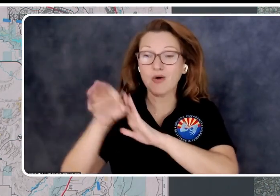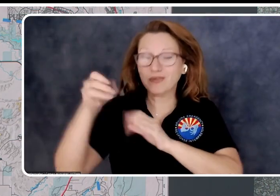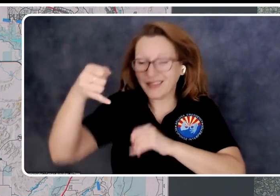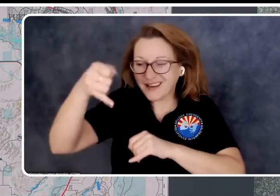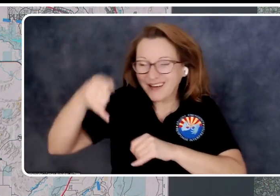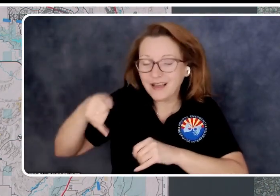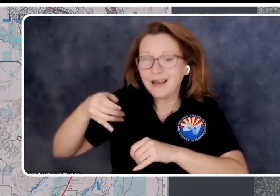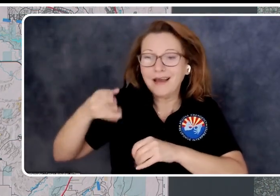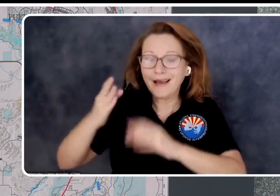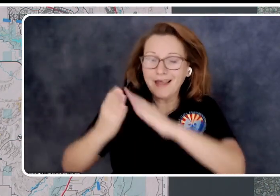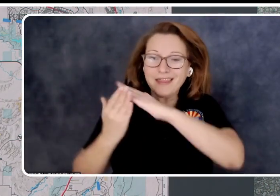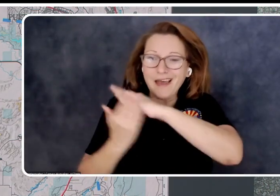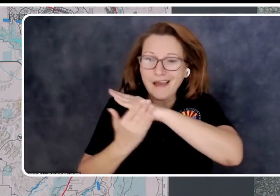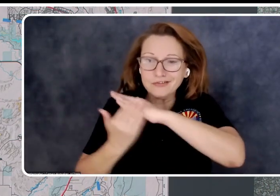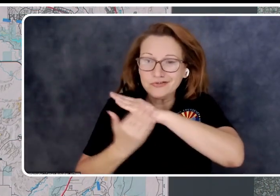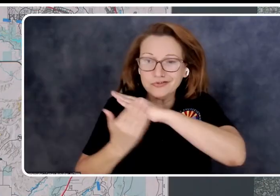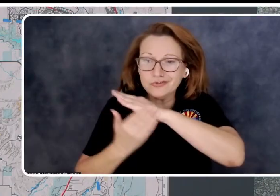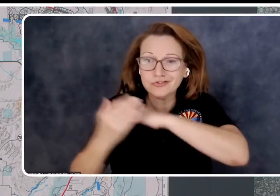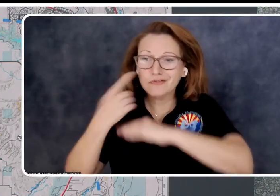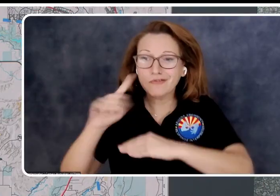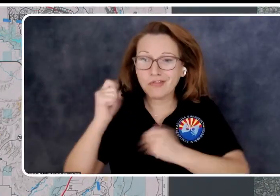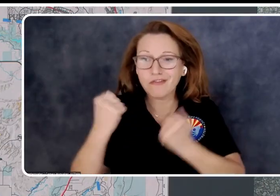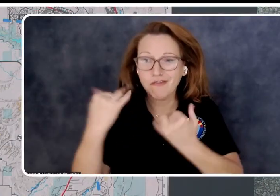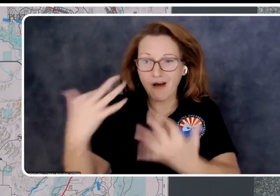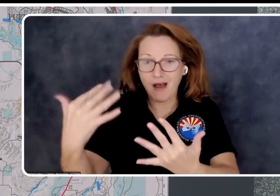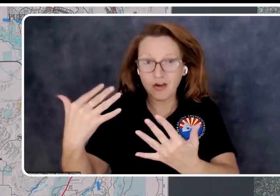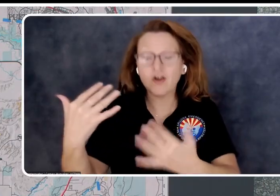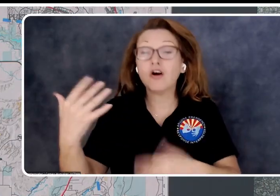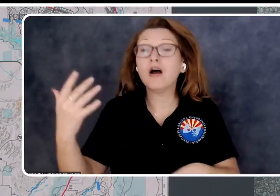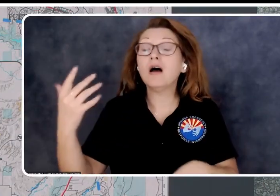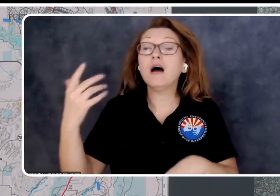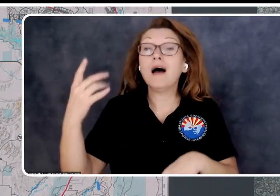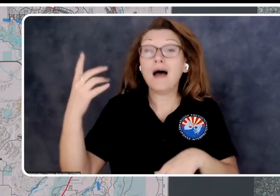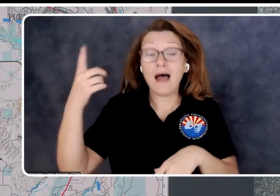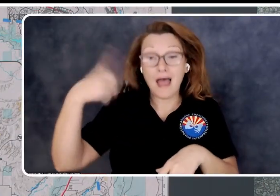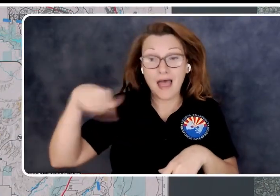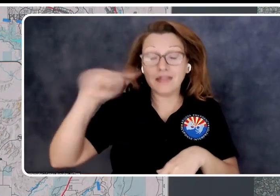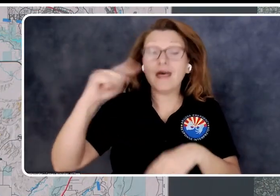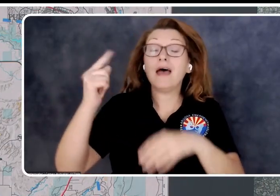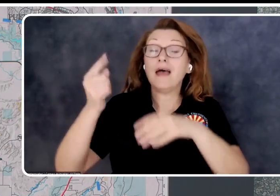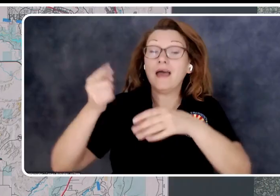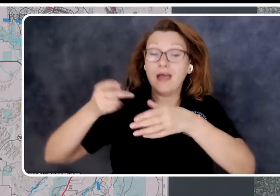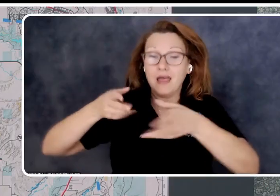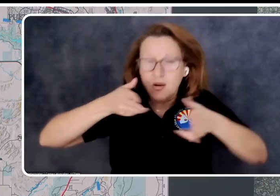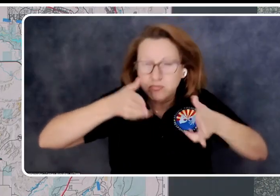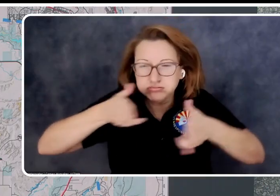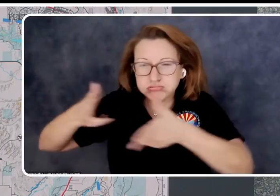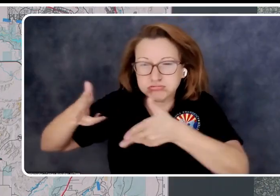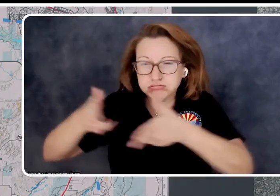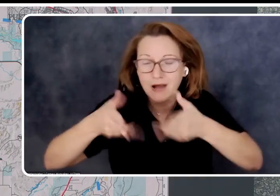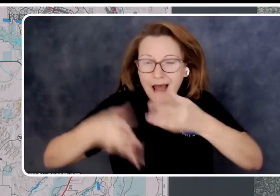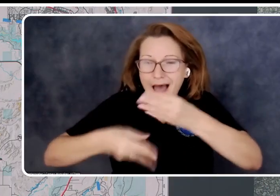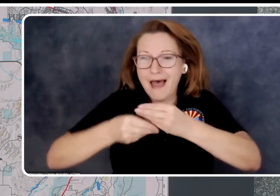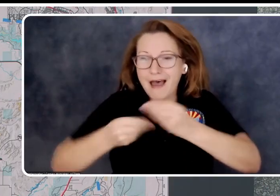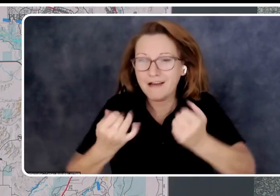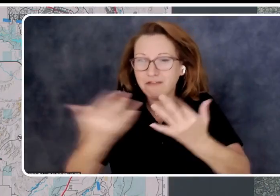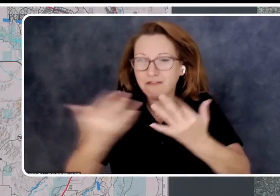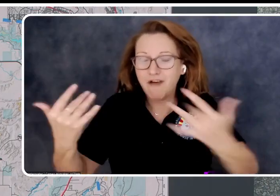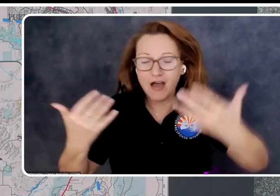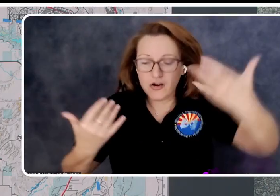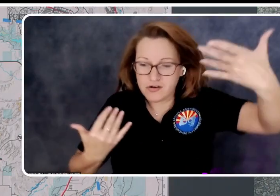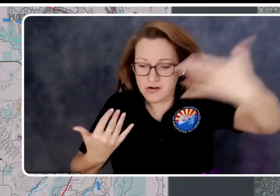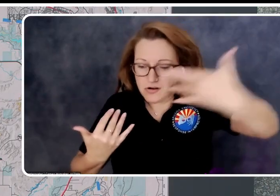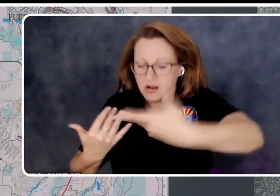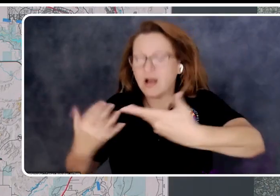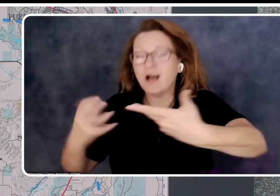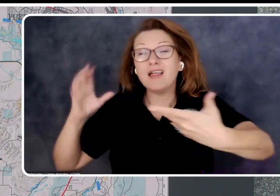fire. And they started bringing fire intentionally with them downslope to connect that fire to the dozer line that